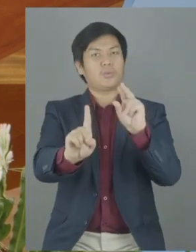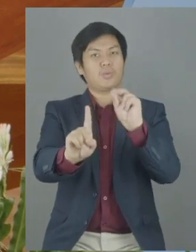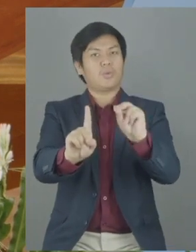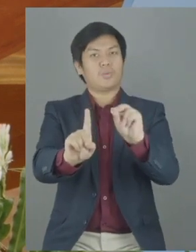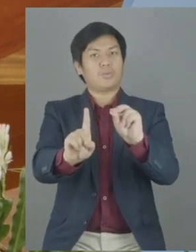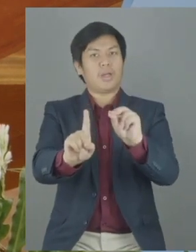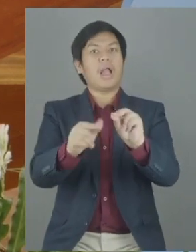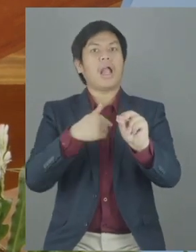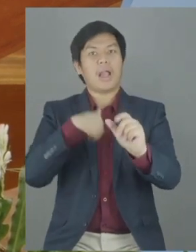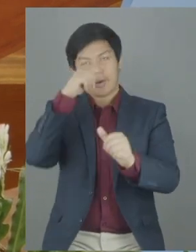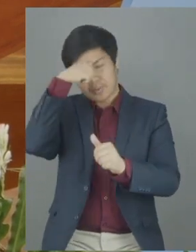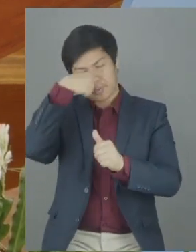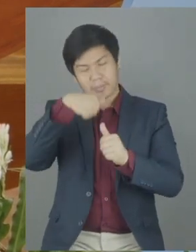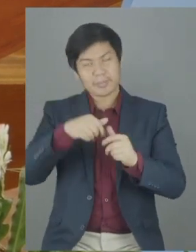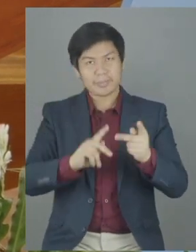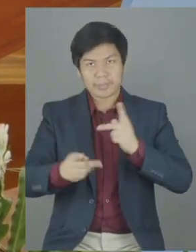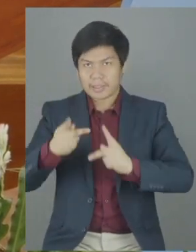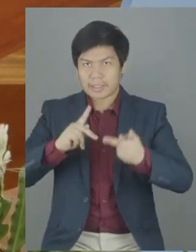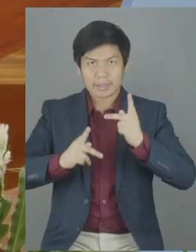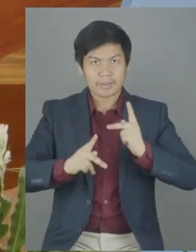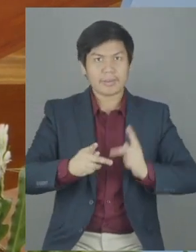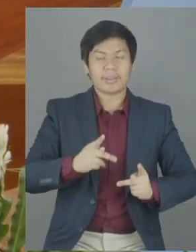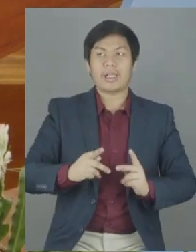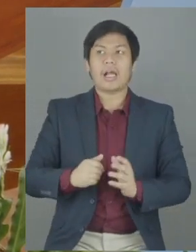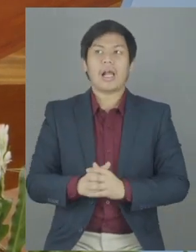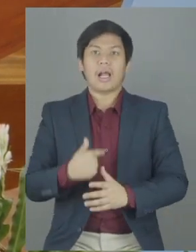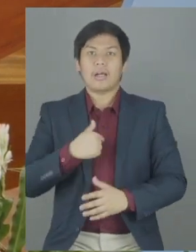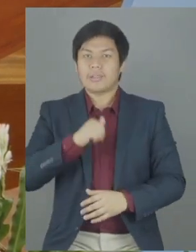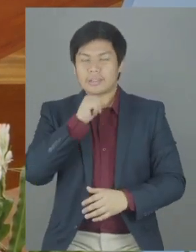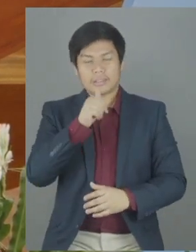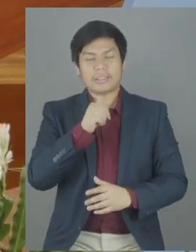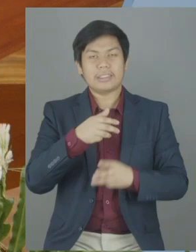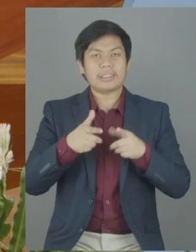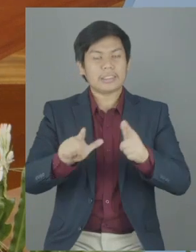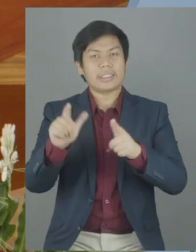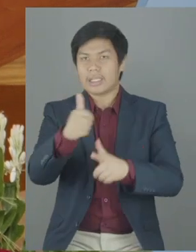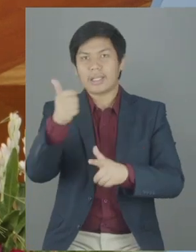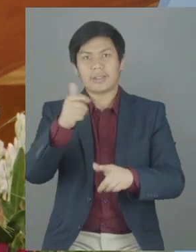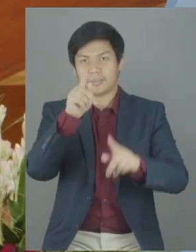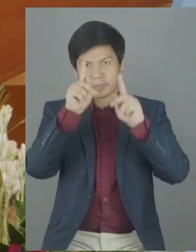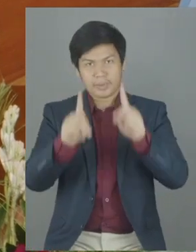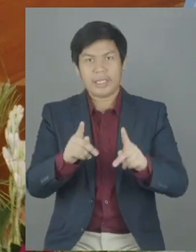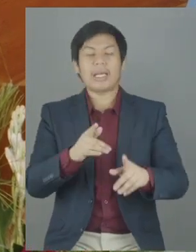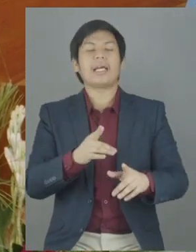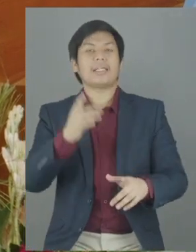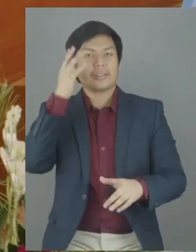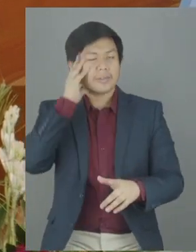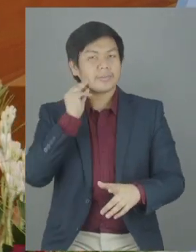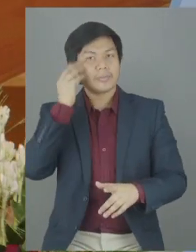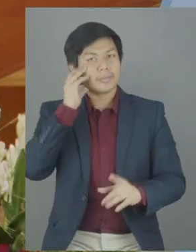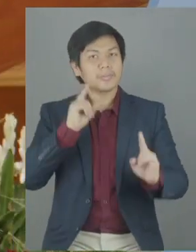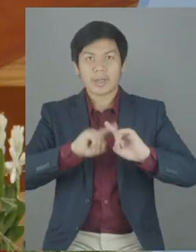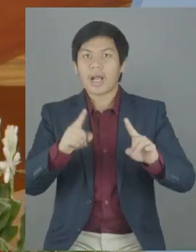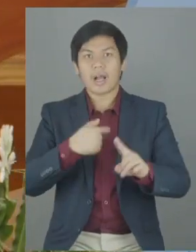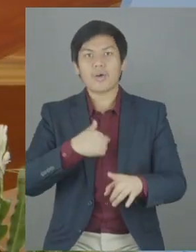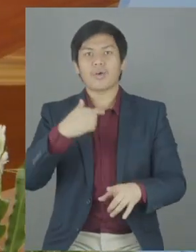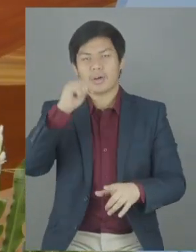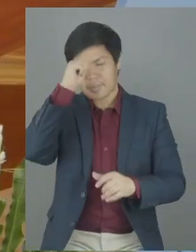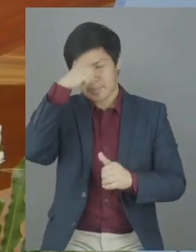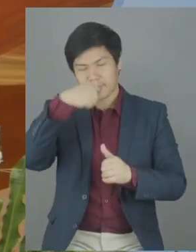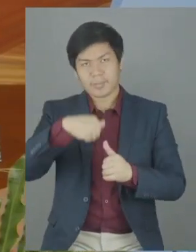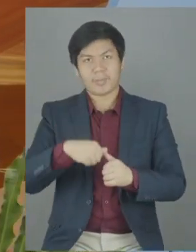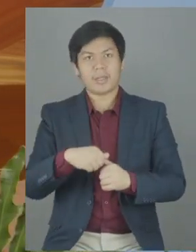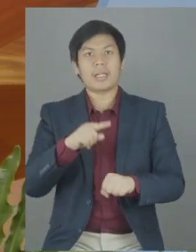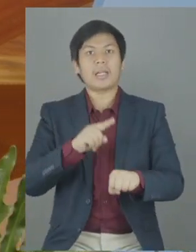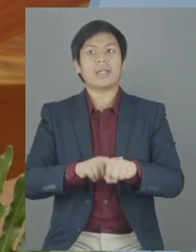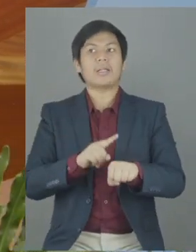I remember the pain, yes, because I never want to let another person experience that. But I also remember that